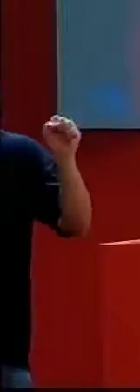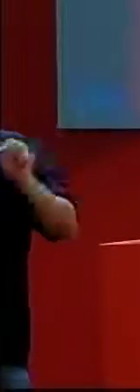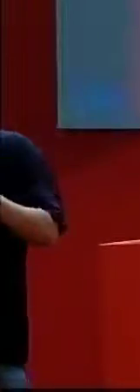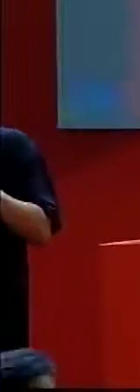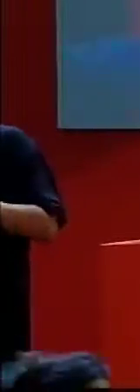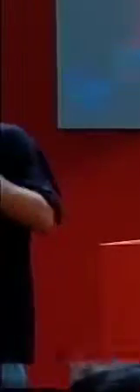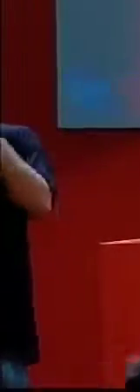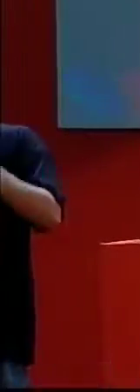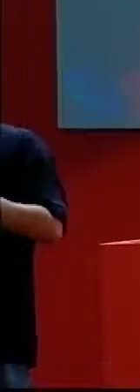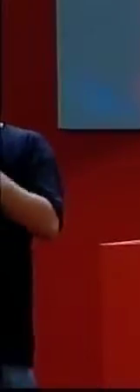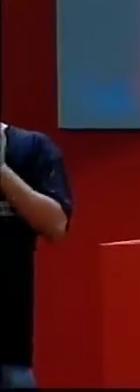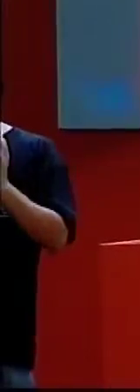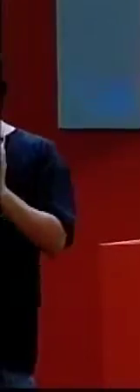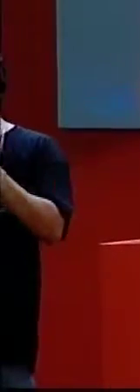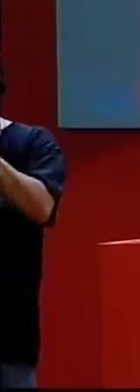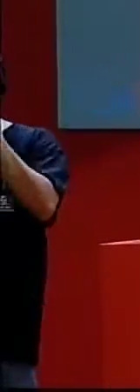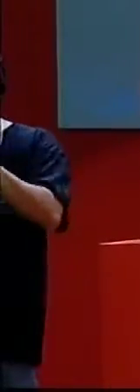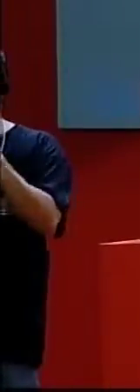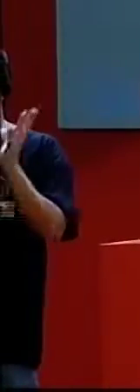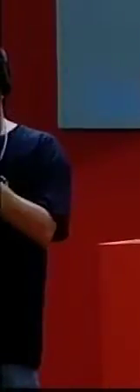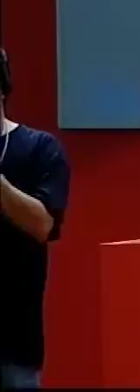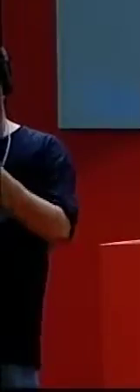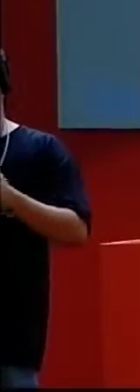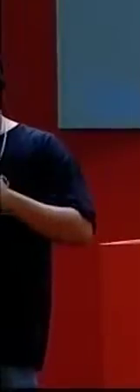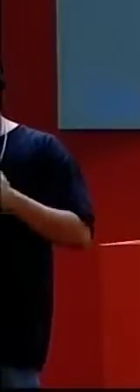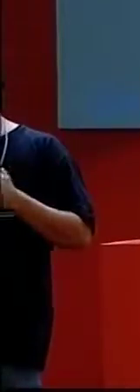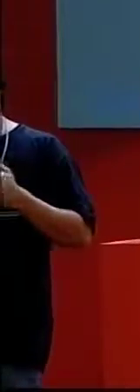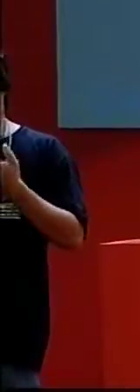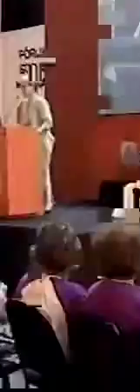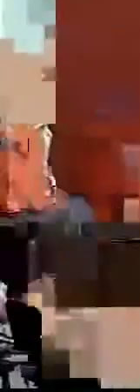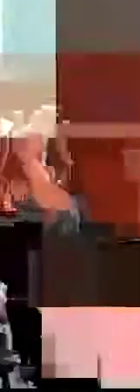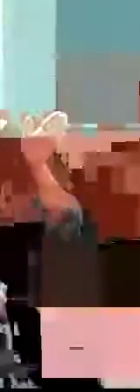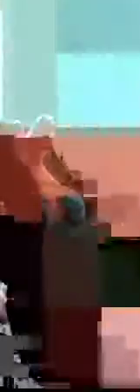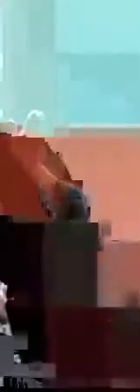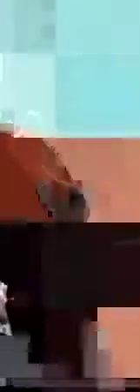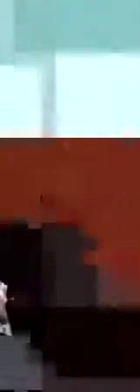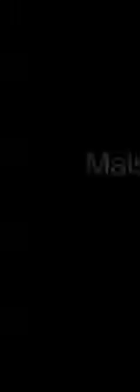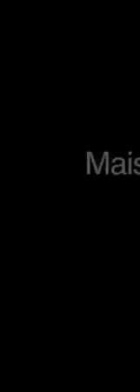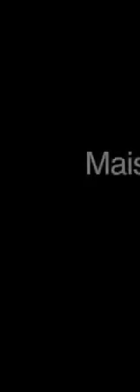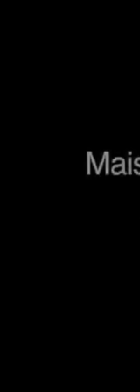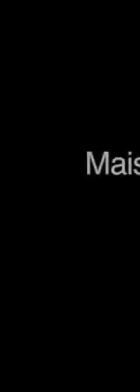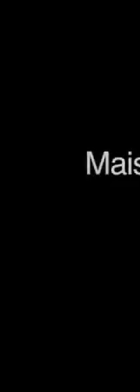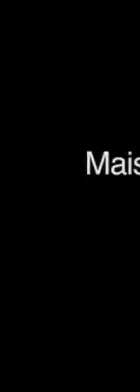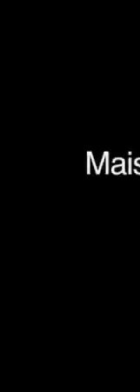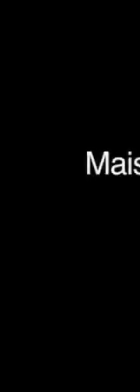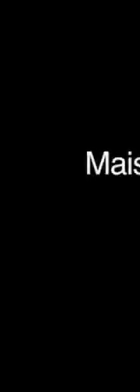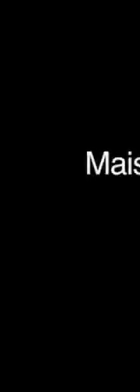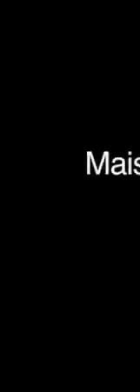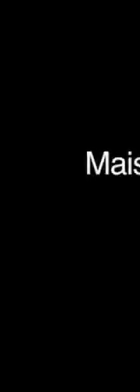So I think it opens the doors for us rather than shuts down the opportunities.